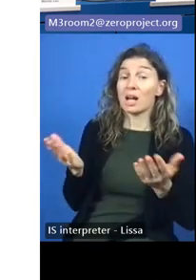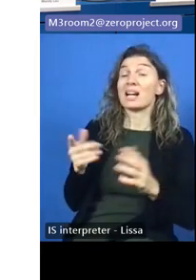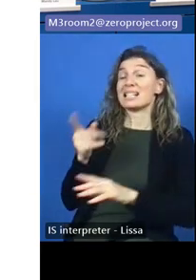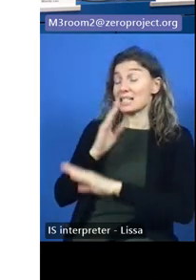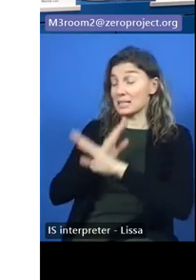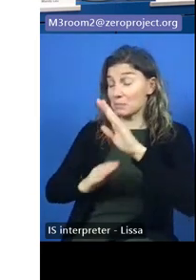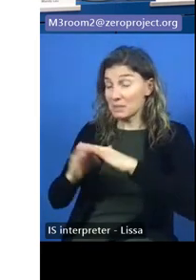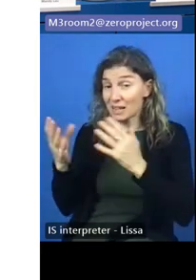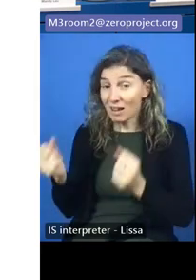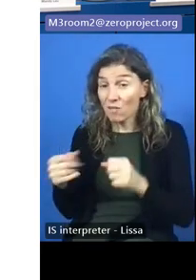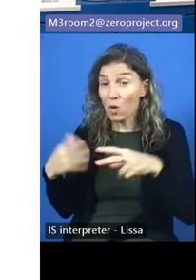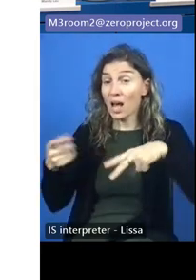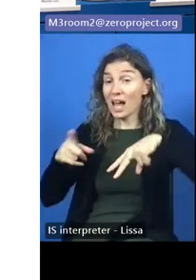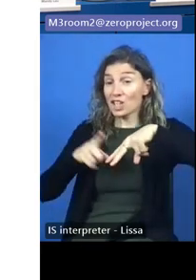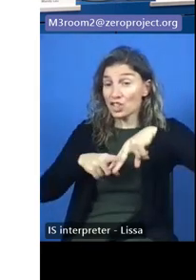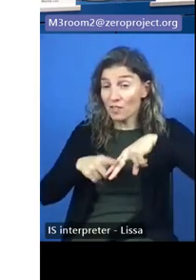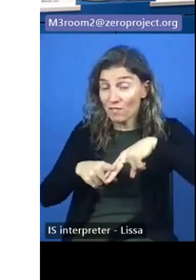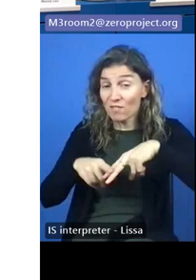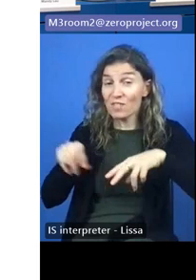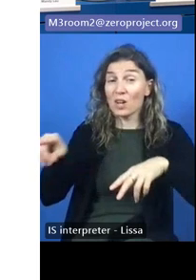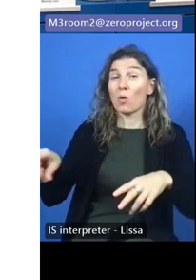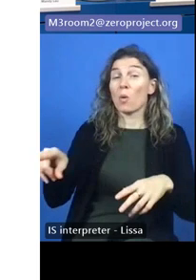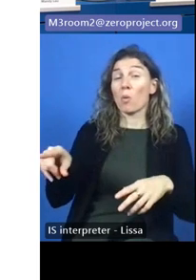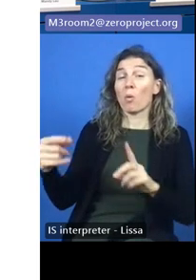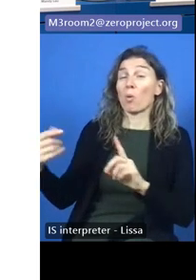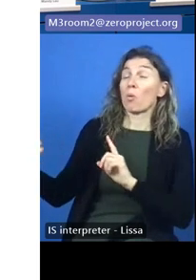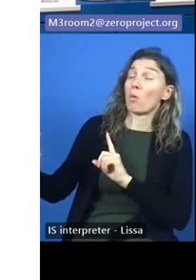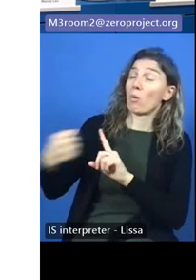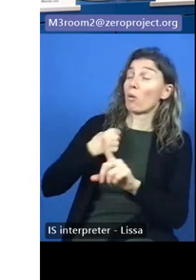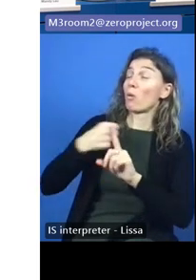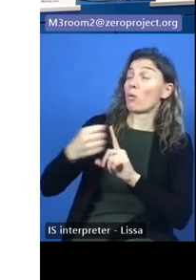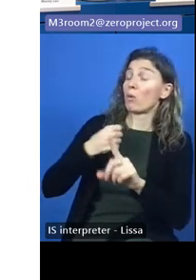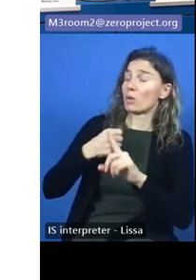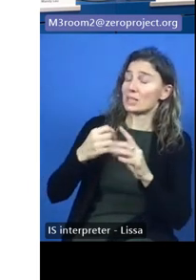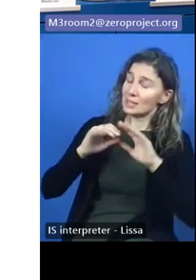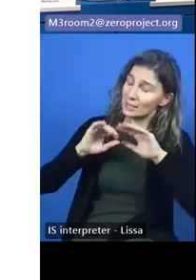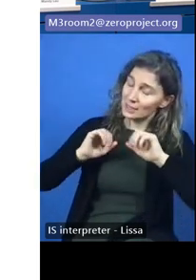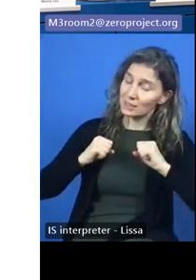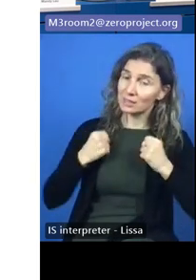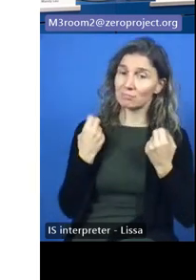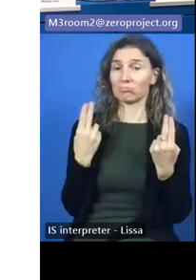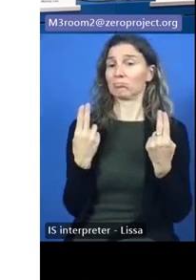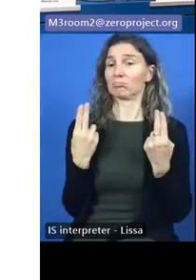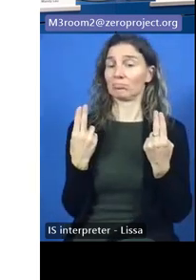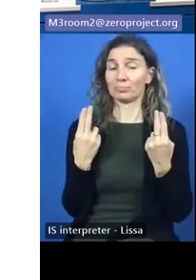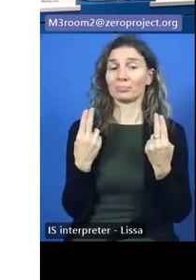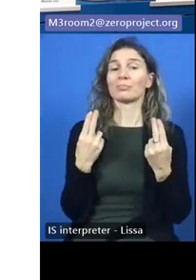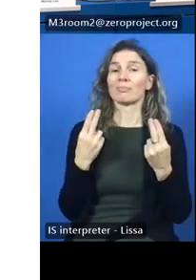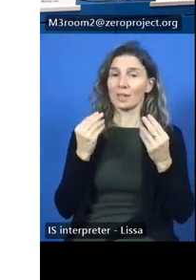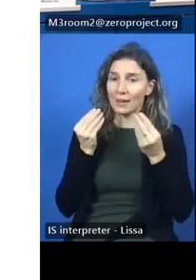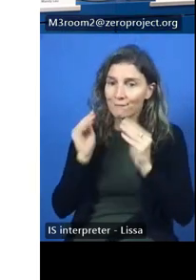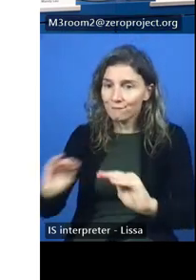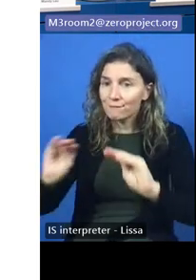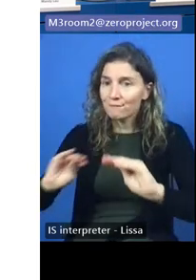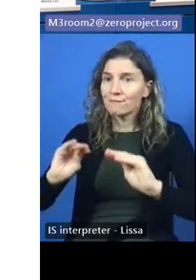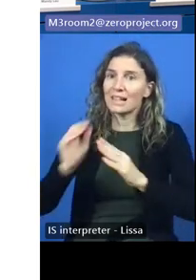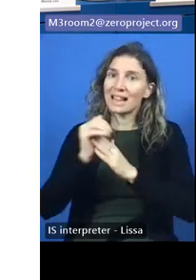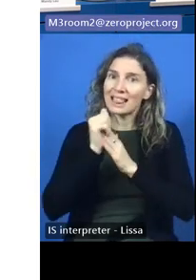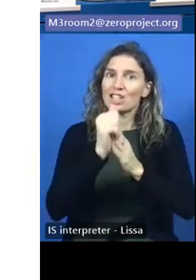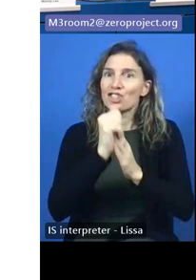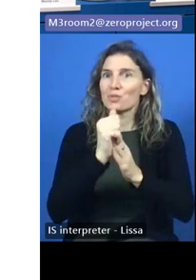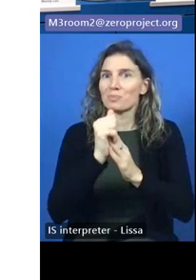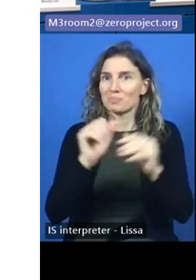with HIV, and survivors of gender-based violence are trained on digital skills, entrepreneurship, and leadership development. They